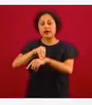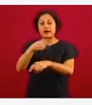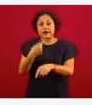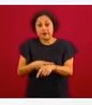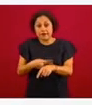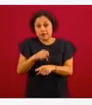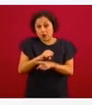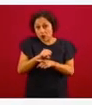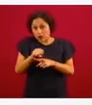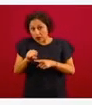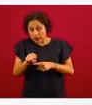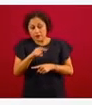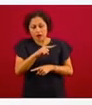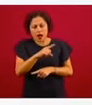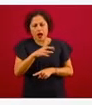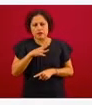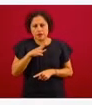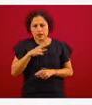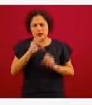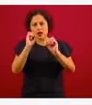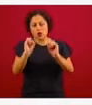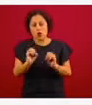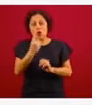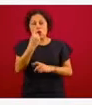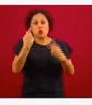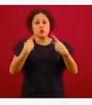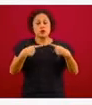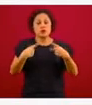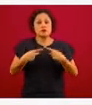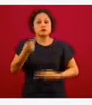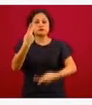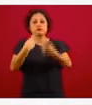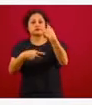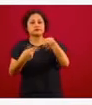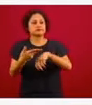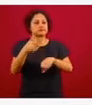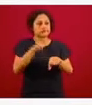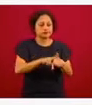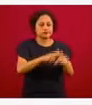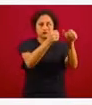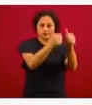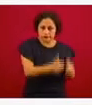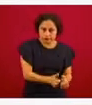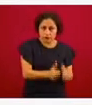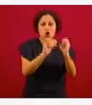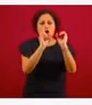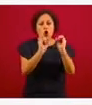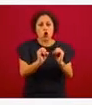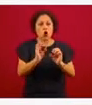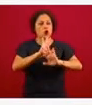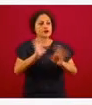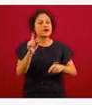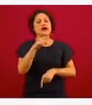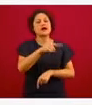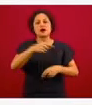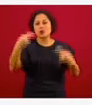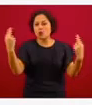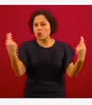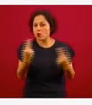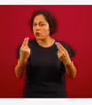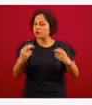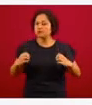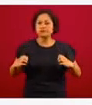cataloged as confirmed cases, and of course the ones that come out negative are cataloged as negative cases.